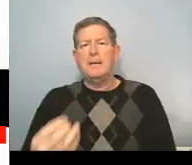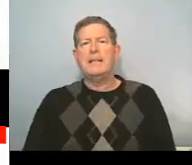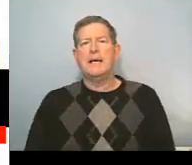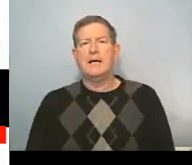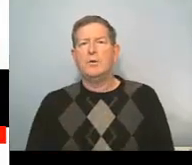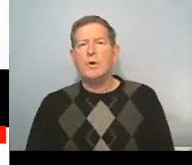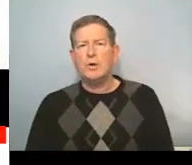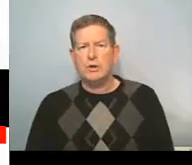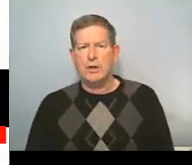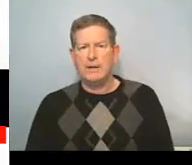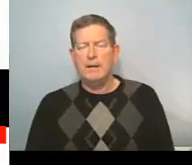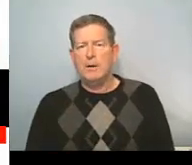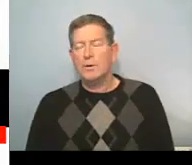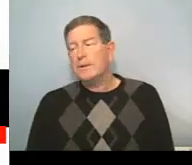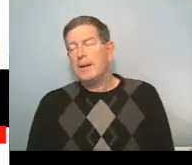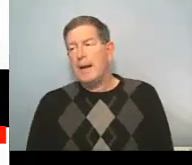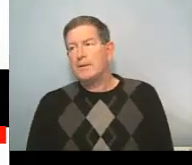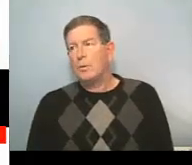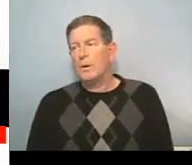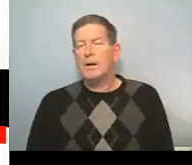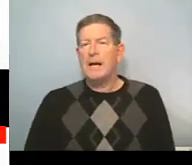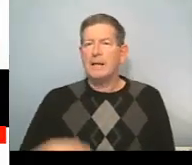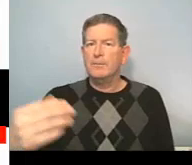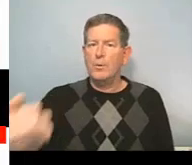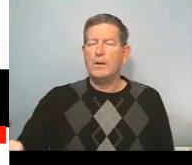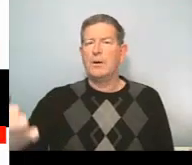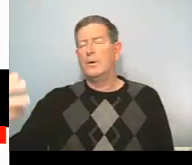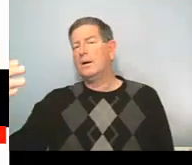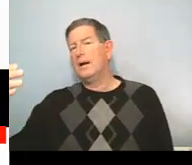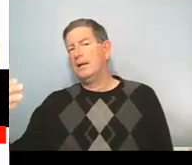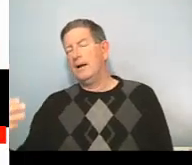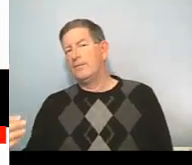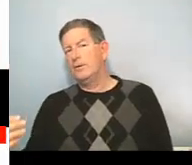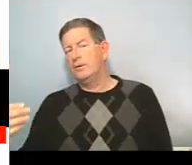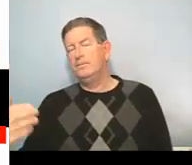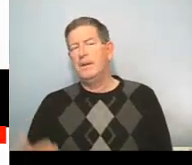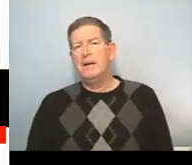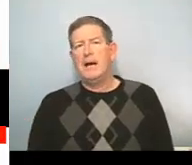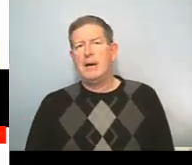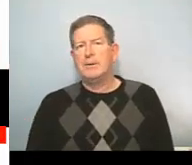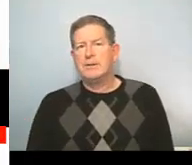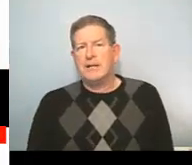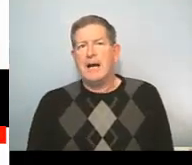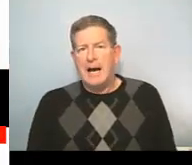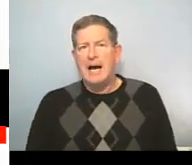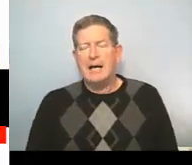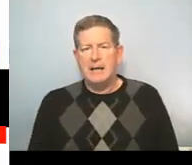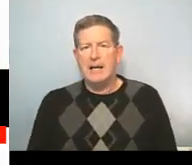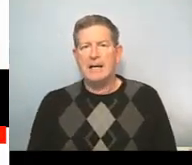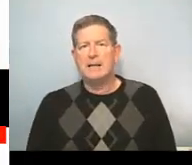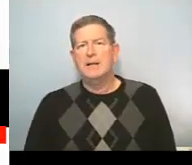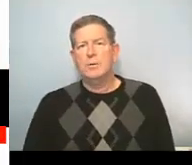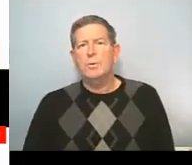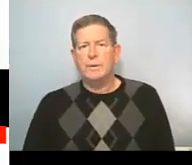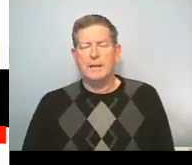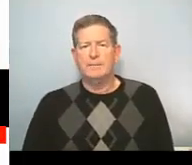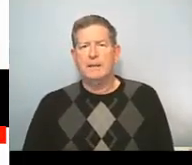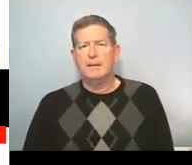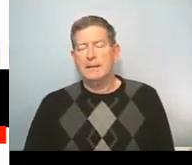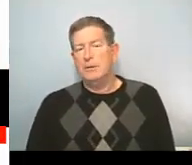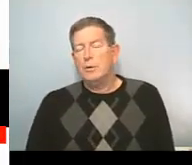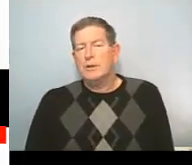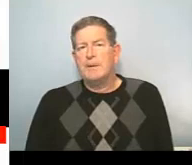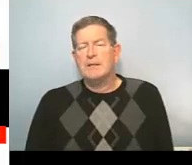la medianoche. Or something happens at 1 o'clock in the morning or 1 o'clock in the afternoon, I would say a la